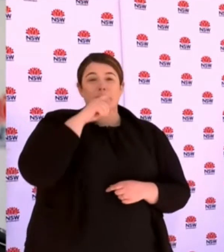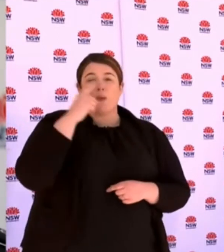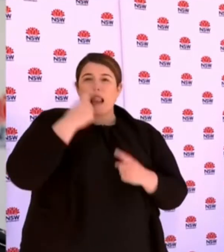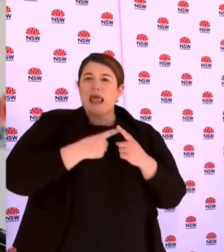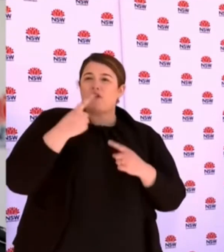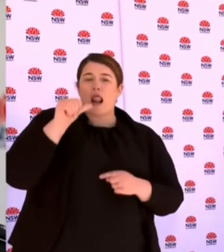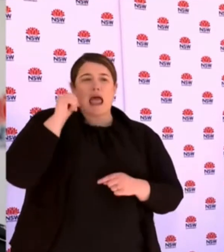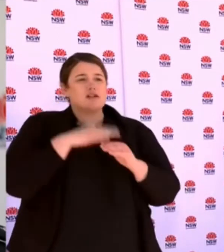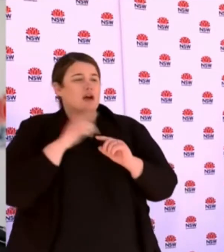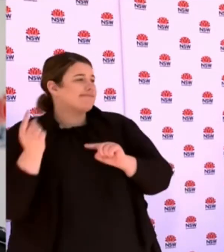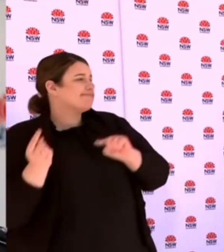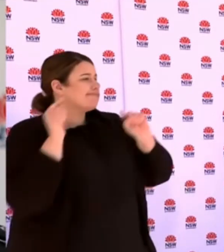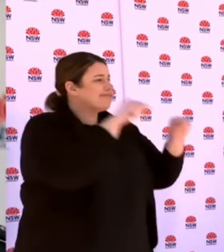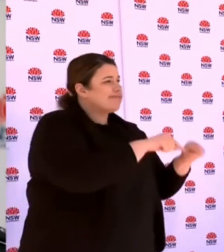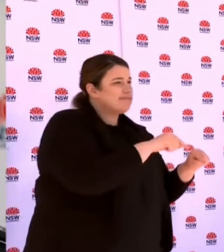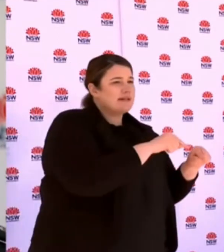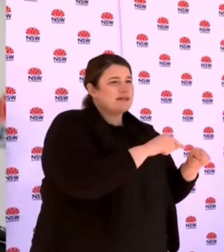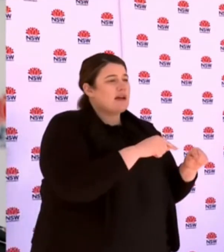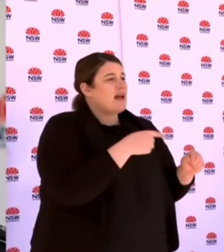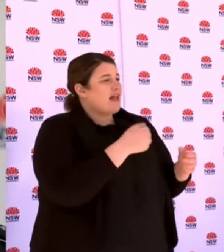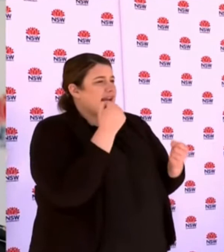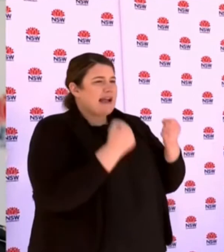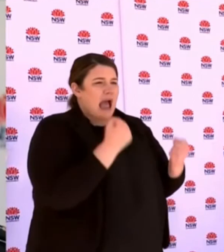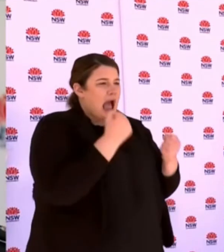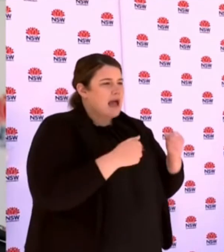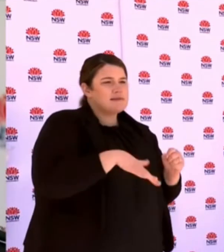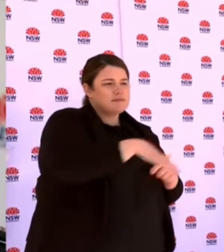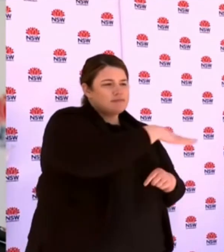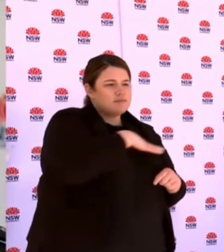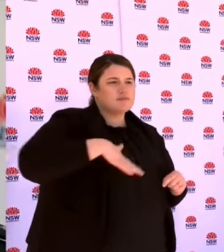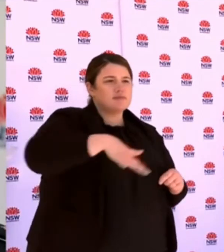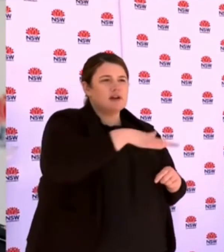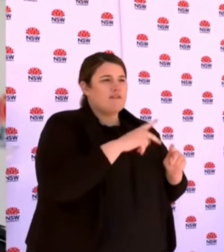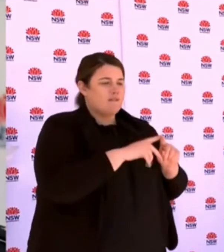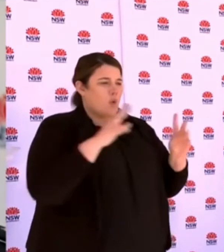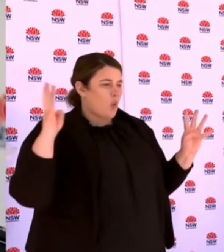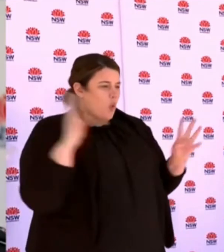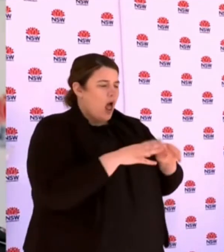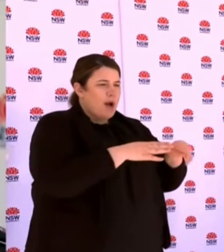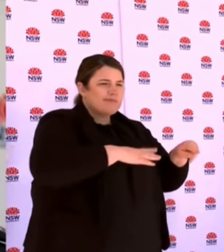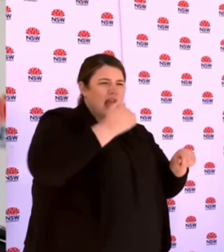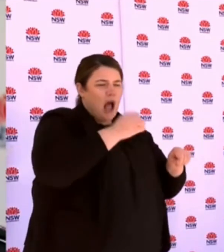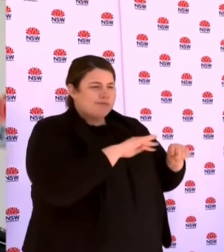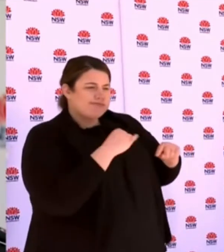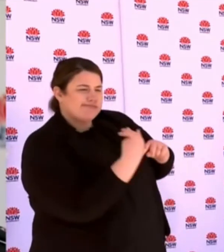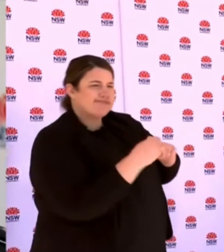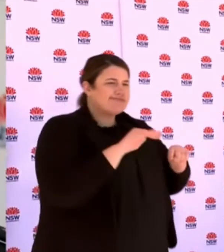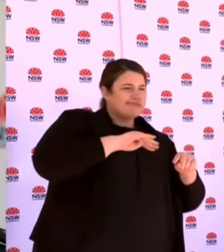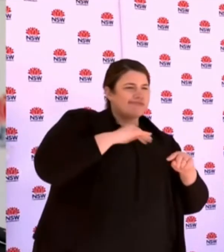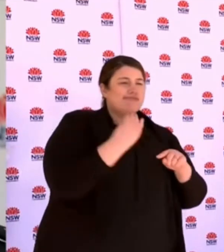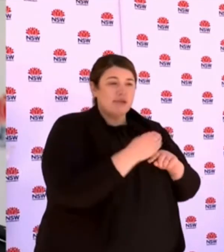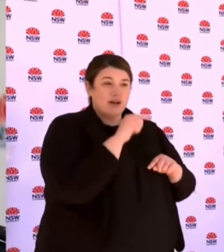to the industrial area and prepare their vehicles and the space around them for some sort of burnout